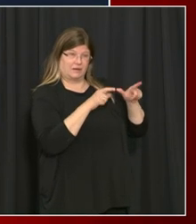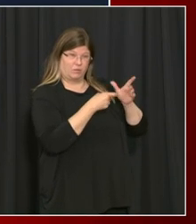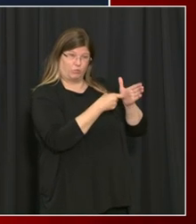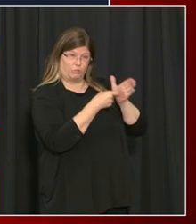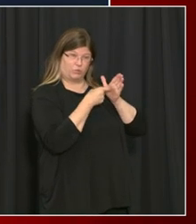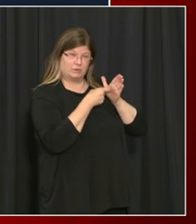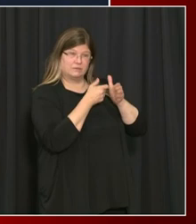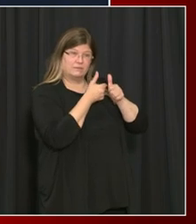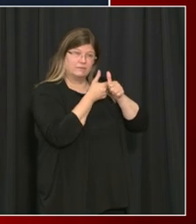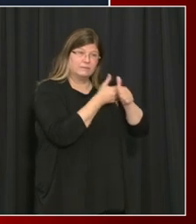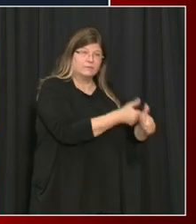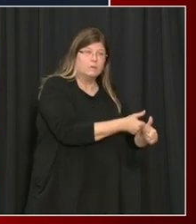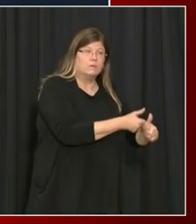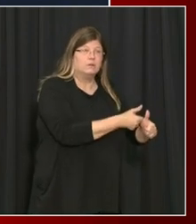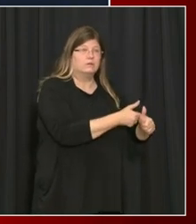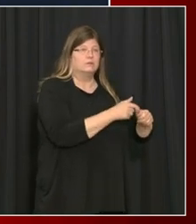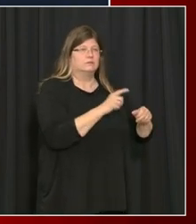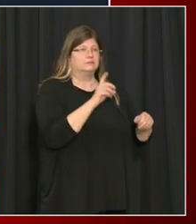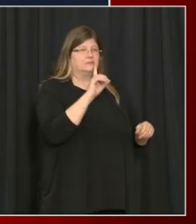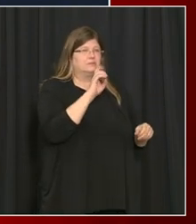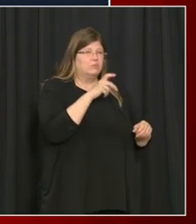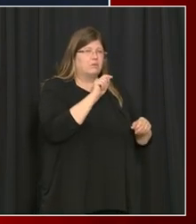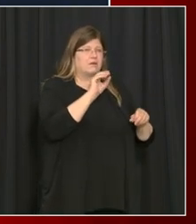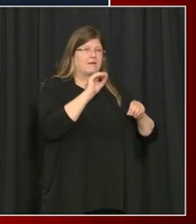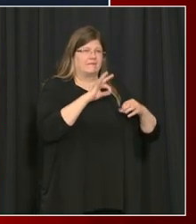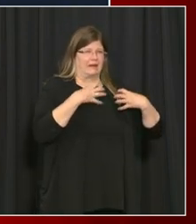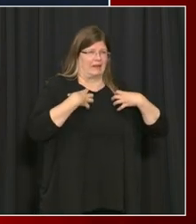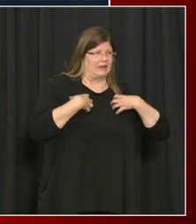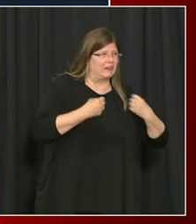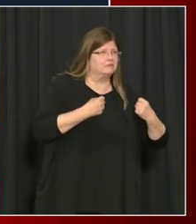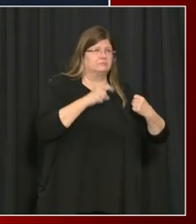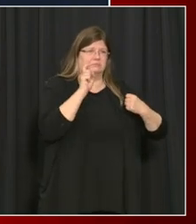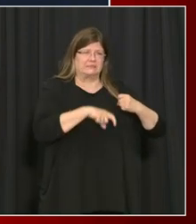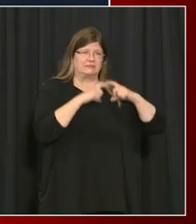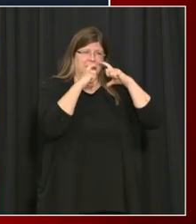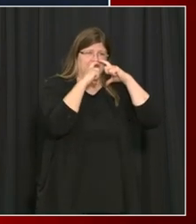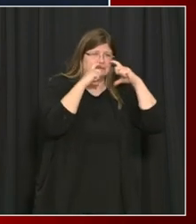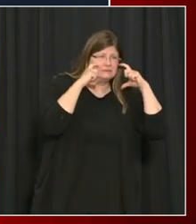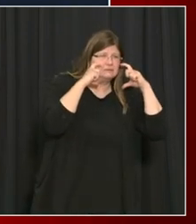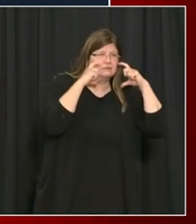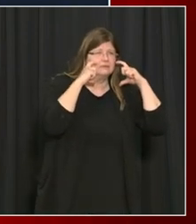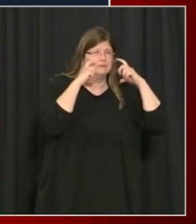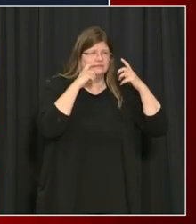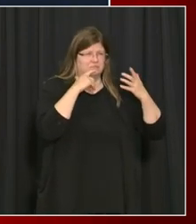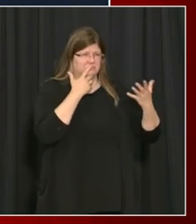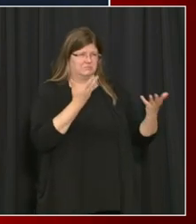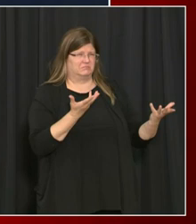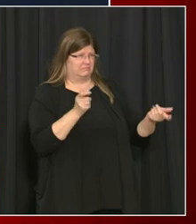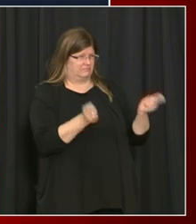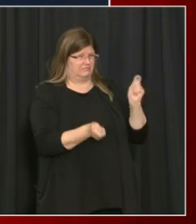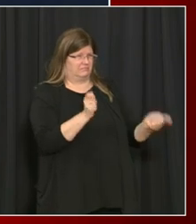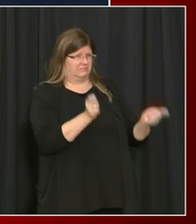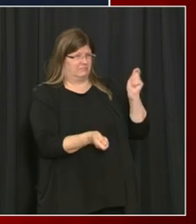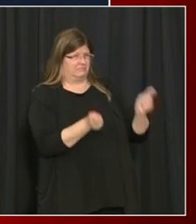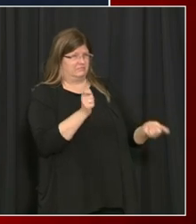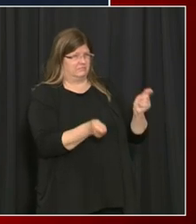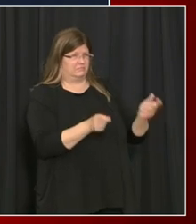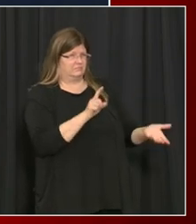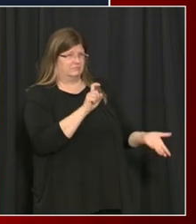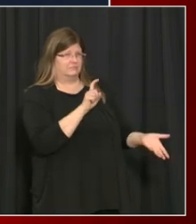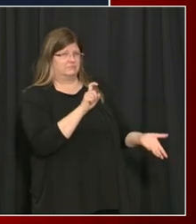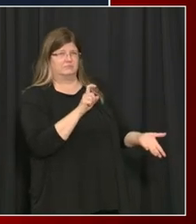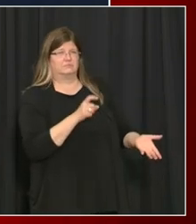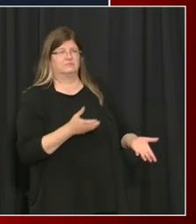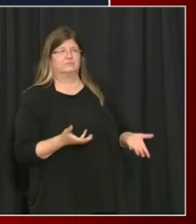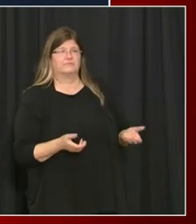the Department of Health guidance on masks and face coverings. So yes. Is that guidance going to be changing? Because I think right now it's cover